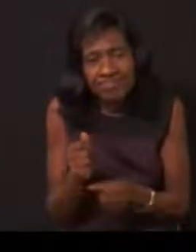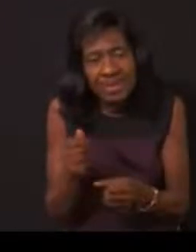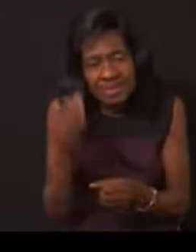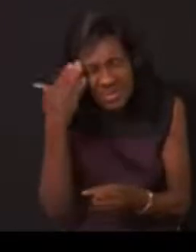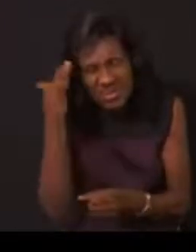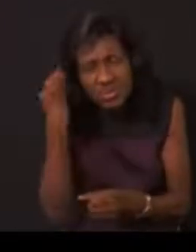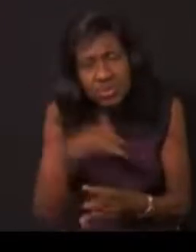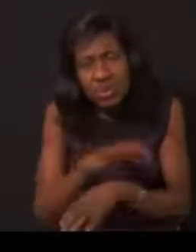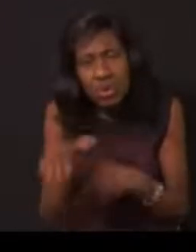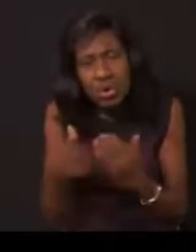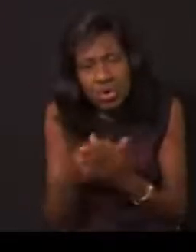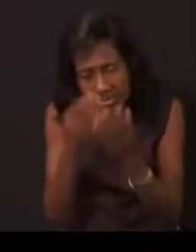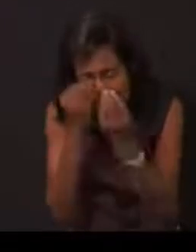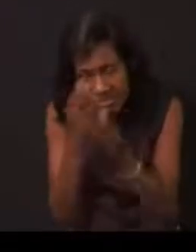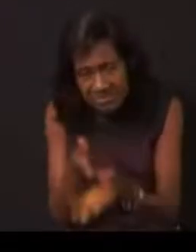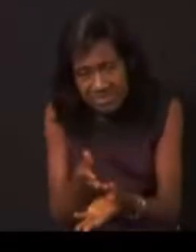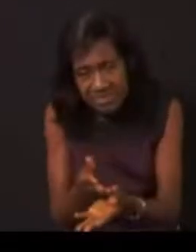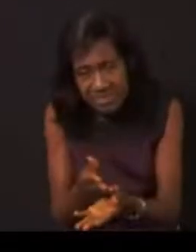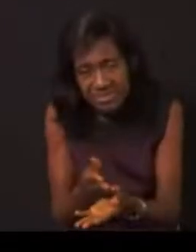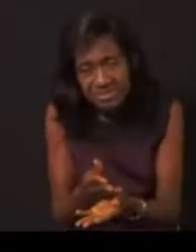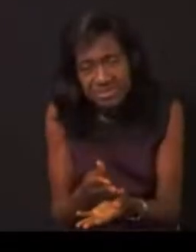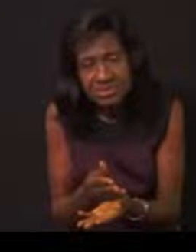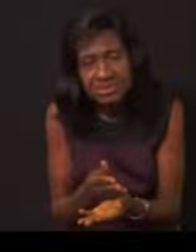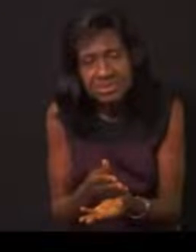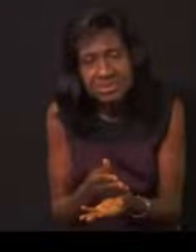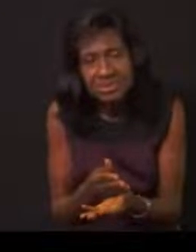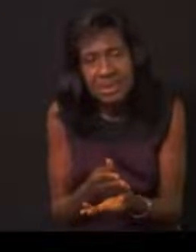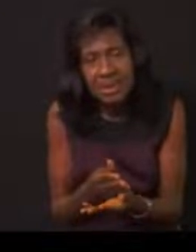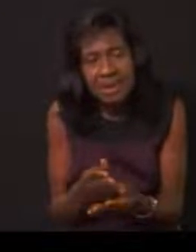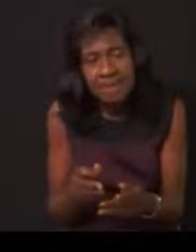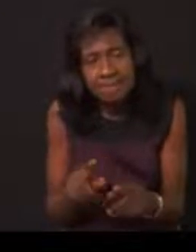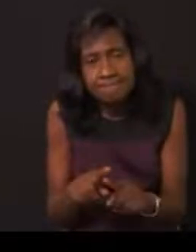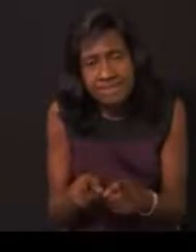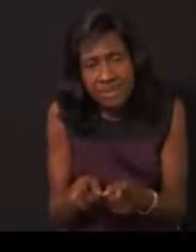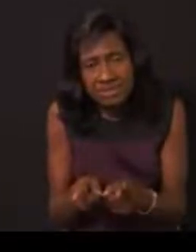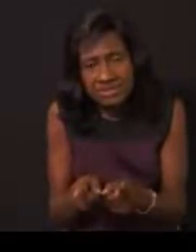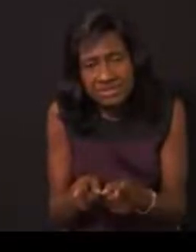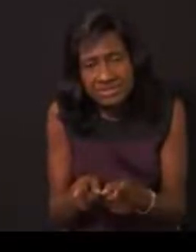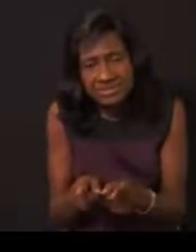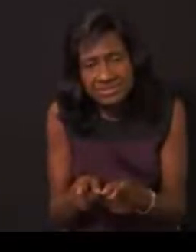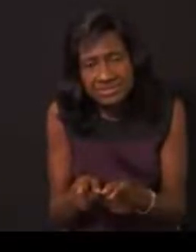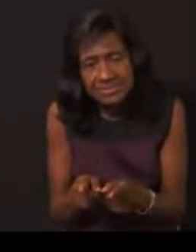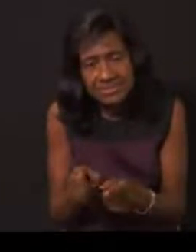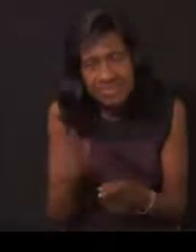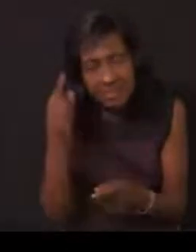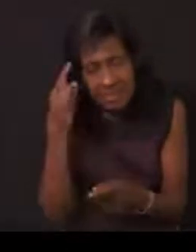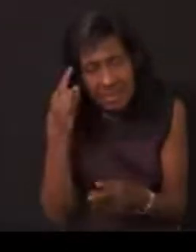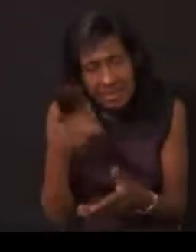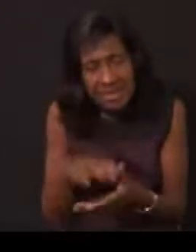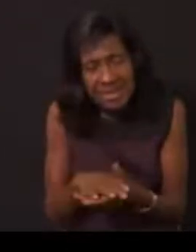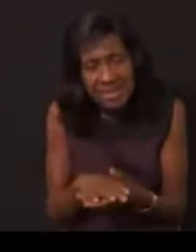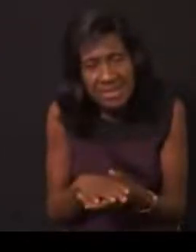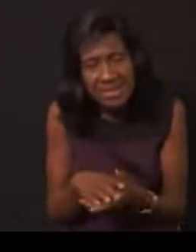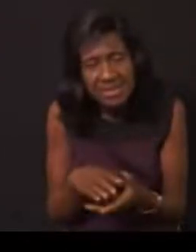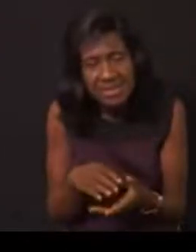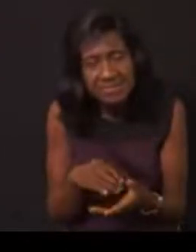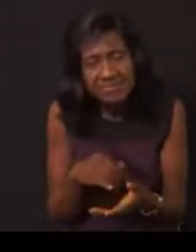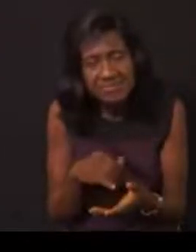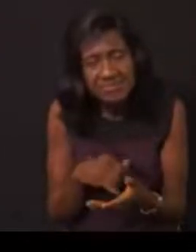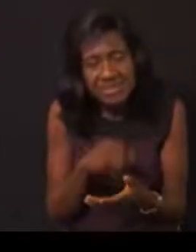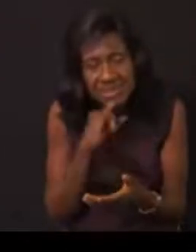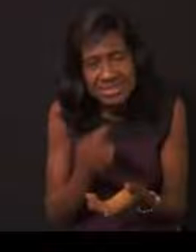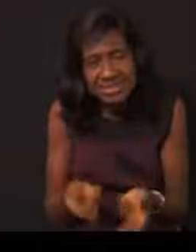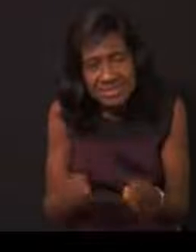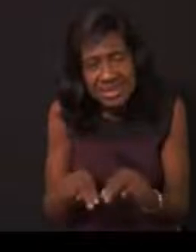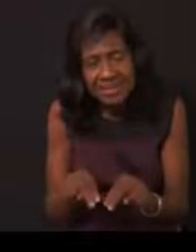information in the audience, they could possibly indicate any other timelines on that. But I believe that process is underway